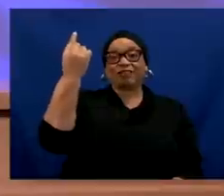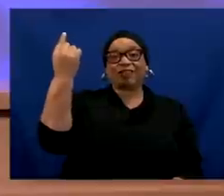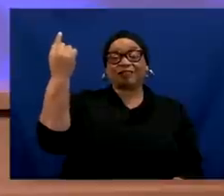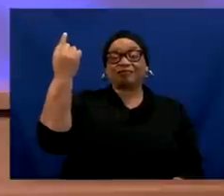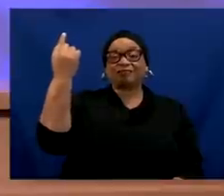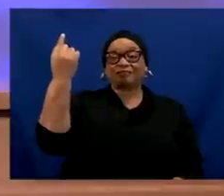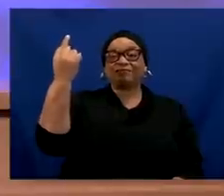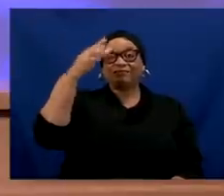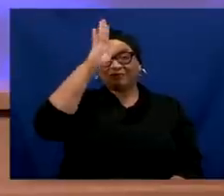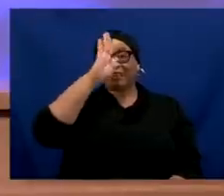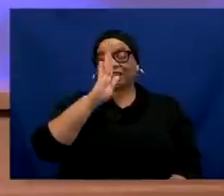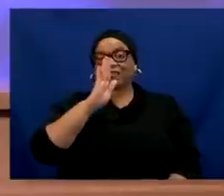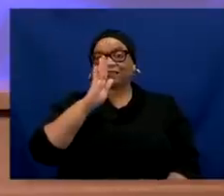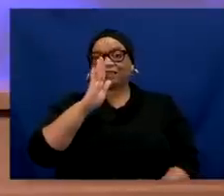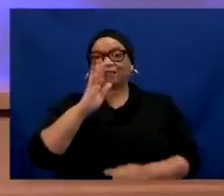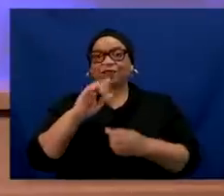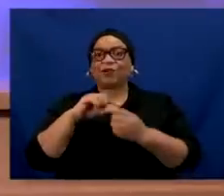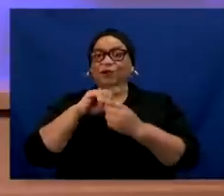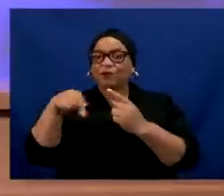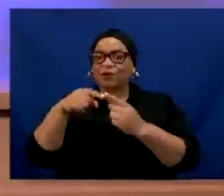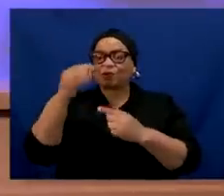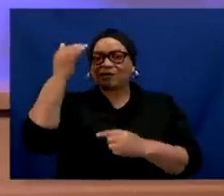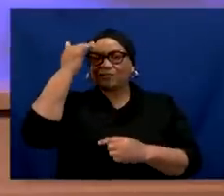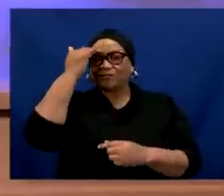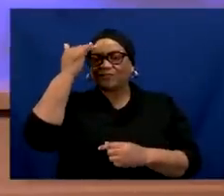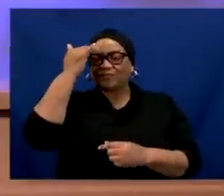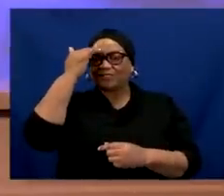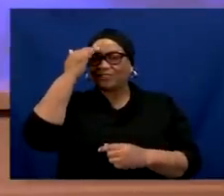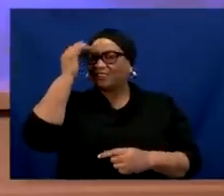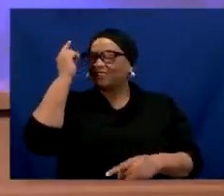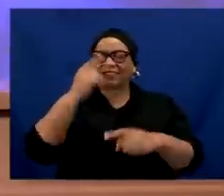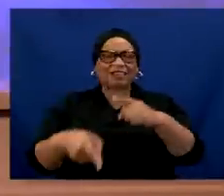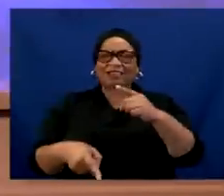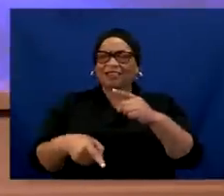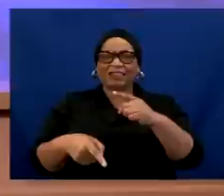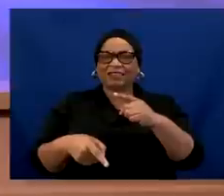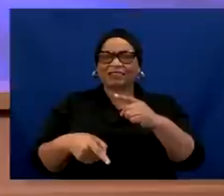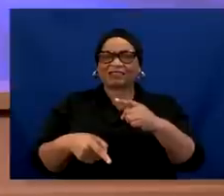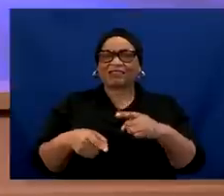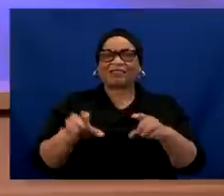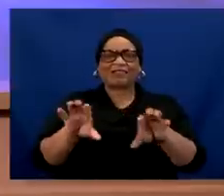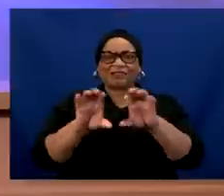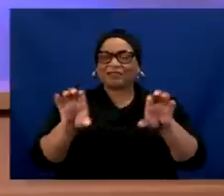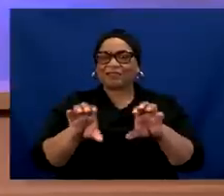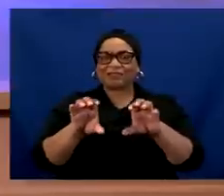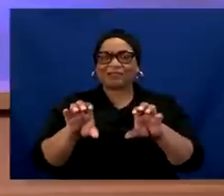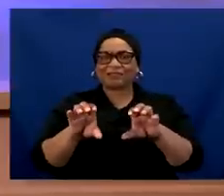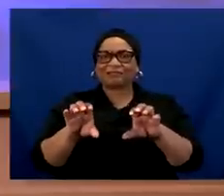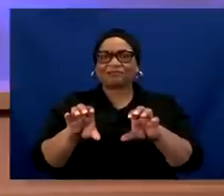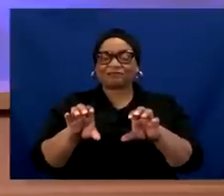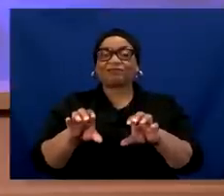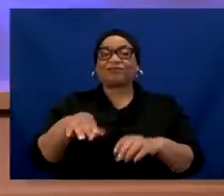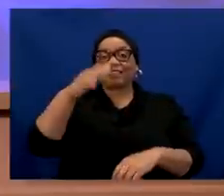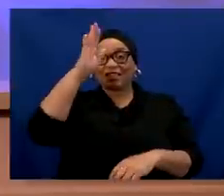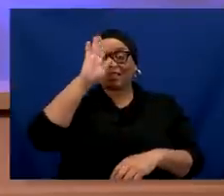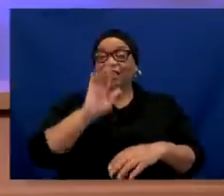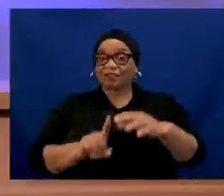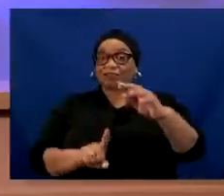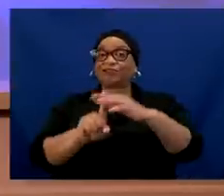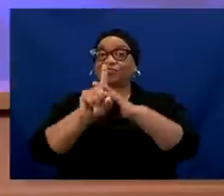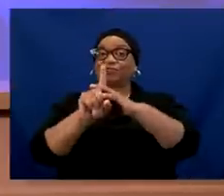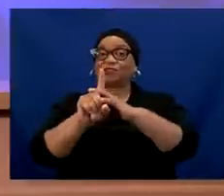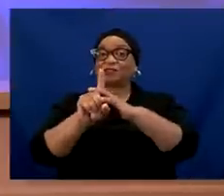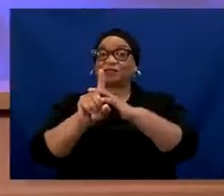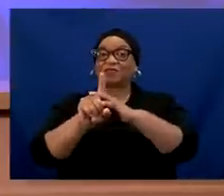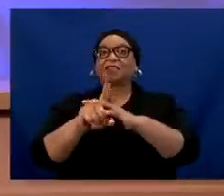Because when you think it can't be done, God shows up and says, oh, but I can do